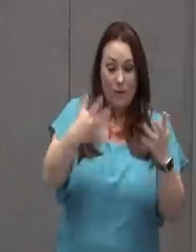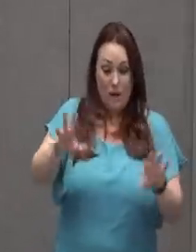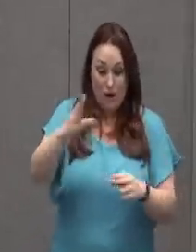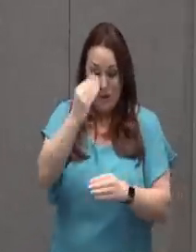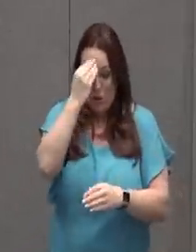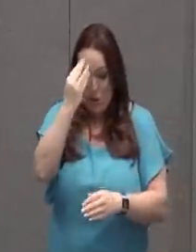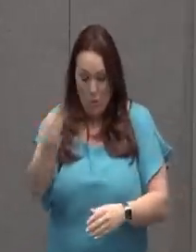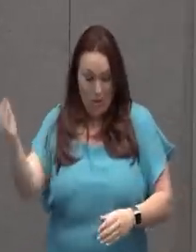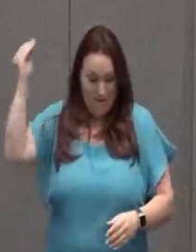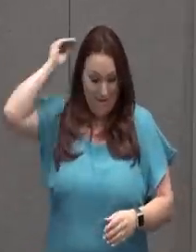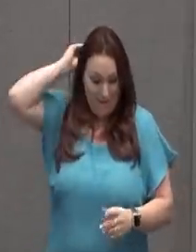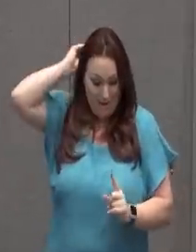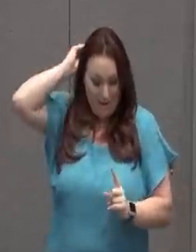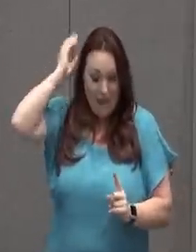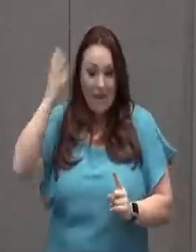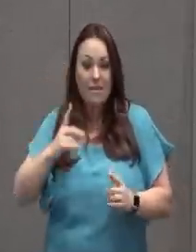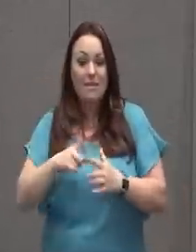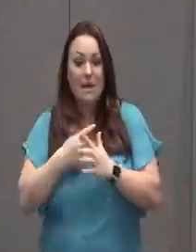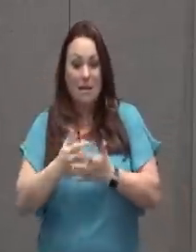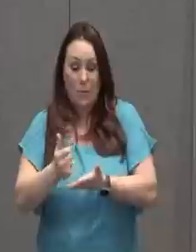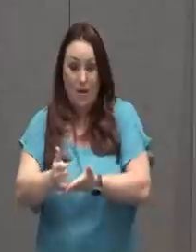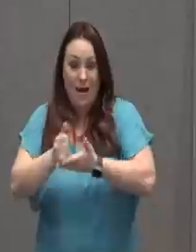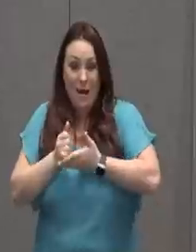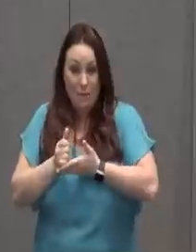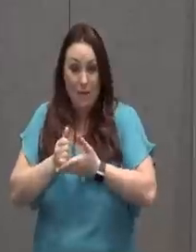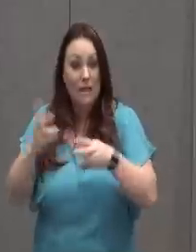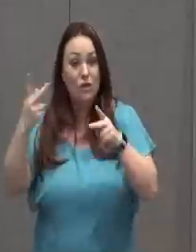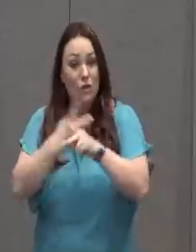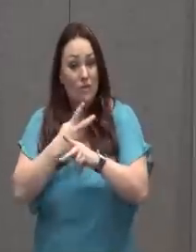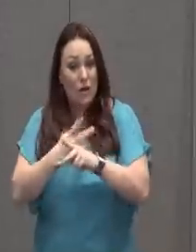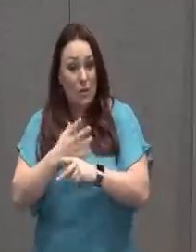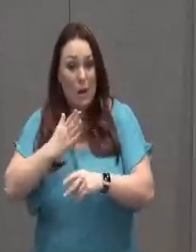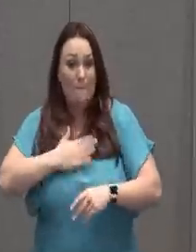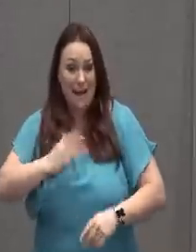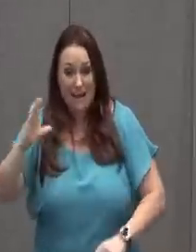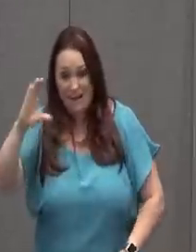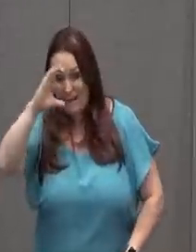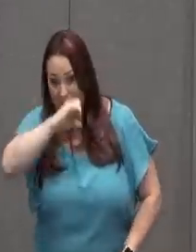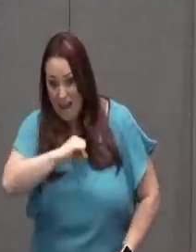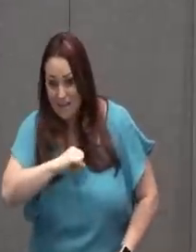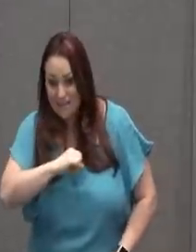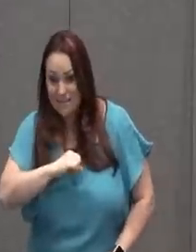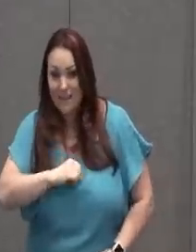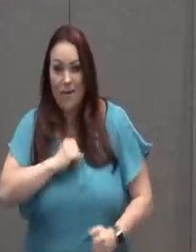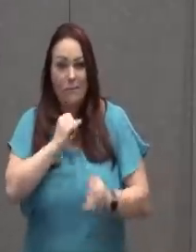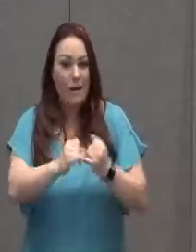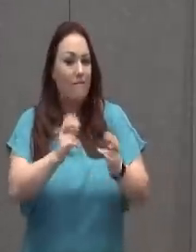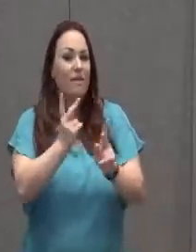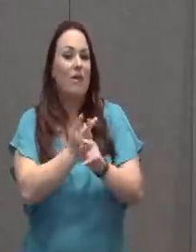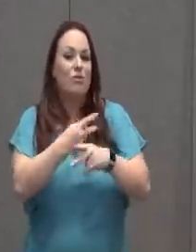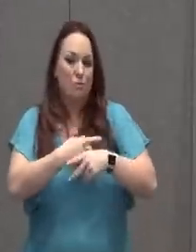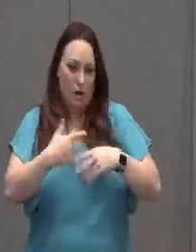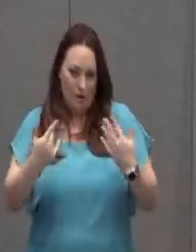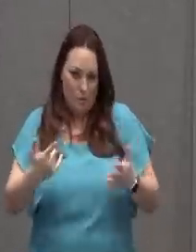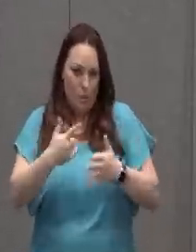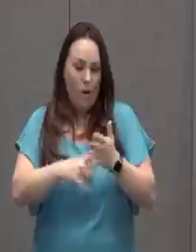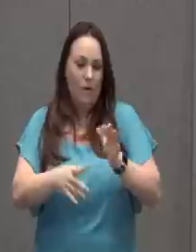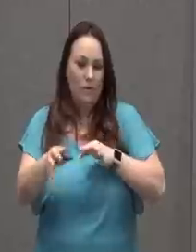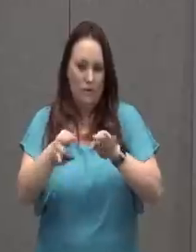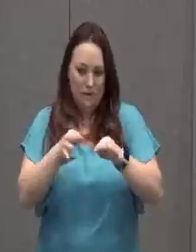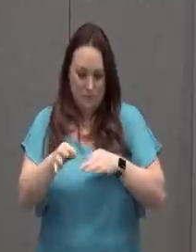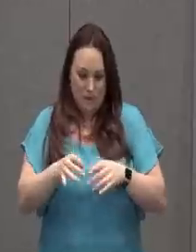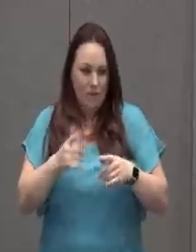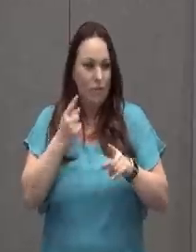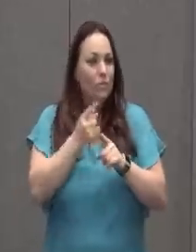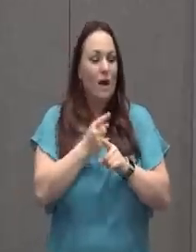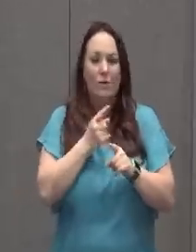out what I'm inferencing. Correct. So this and this helps me with my final product or what I'd like to explain to you.